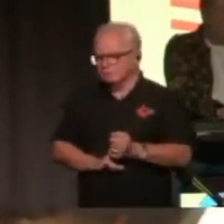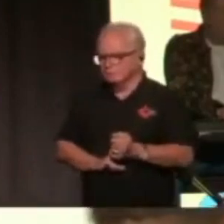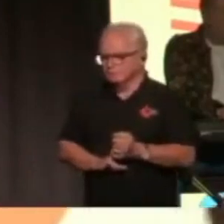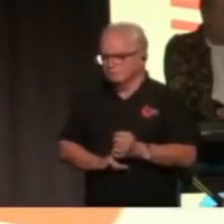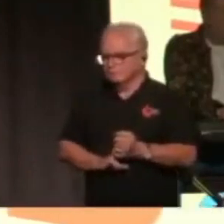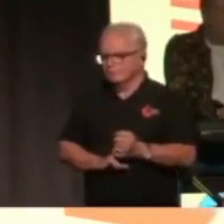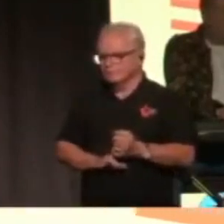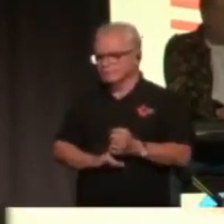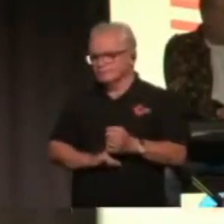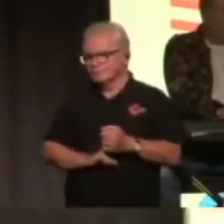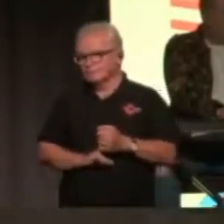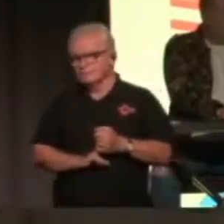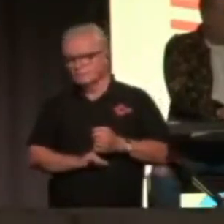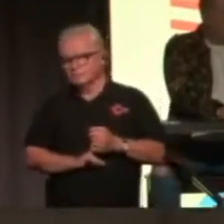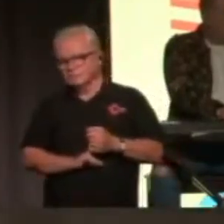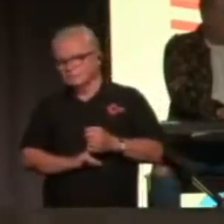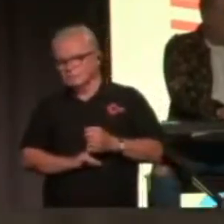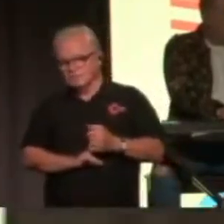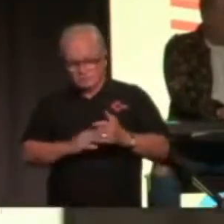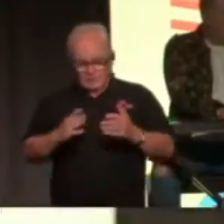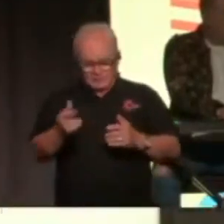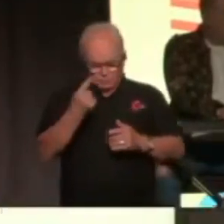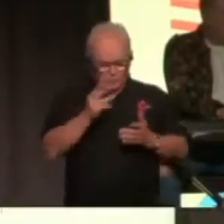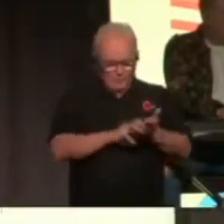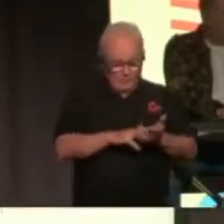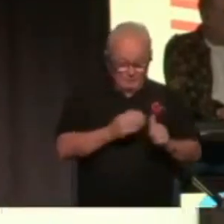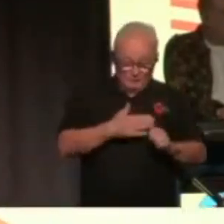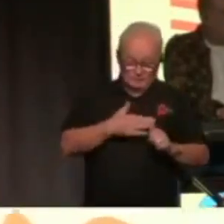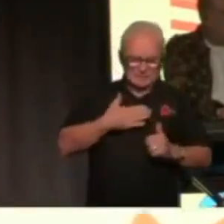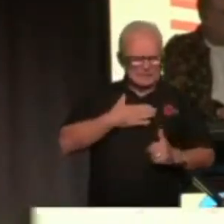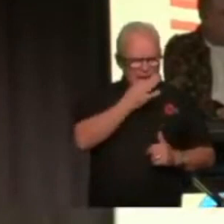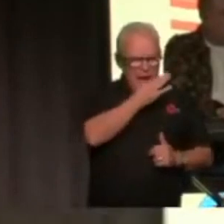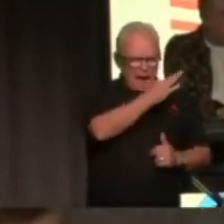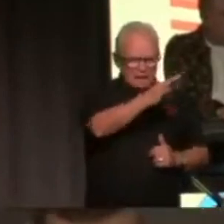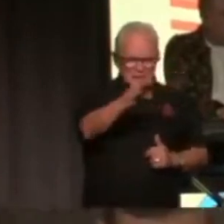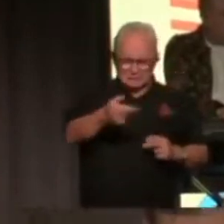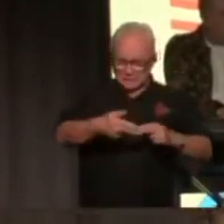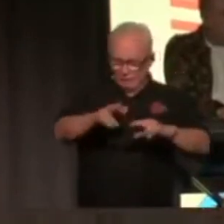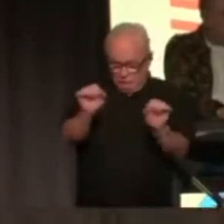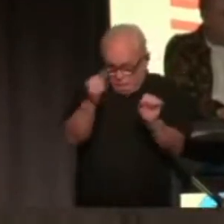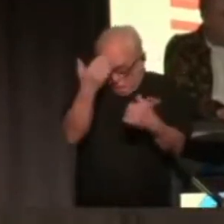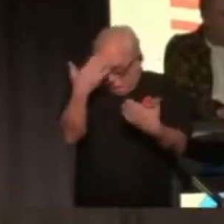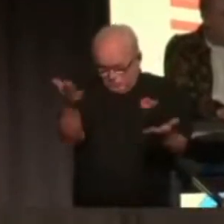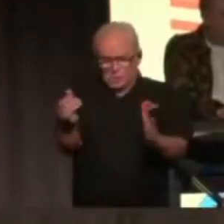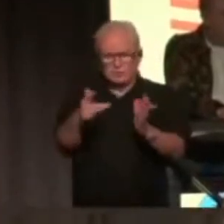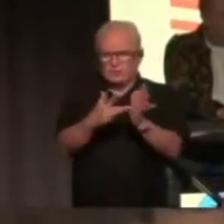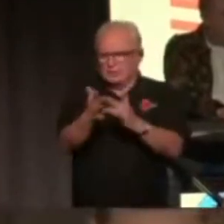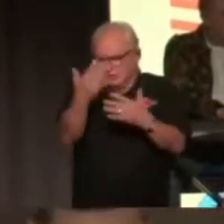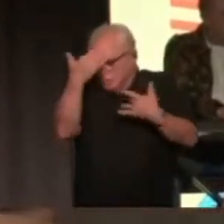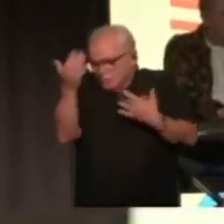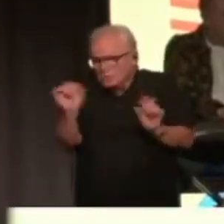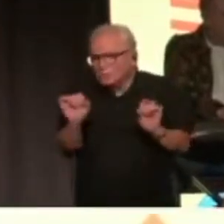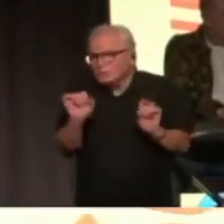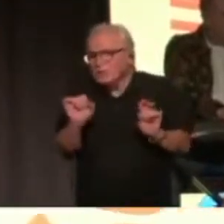moment. And I'm going to ask, first of all, those that don't know Jesus, don't know this government of